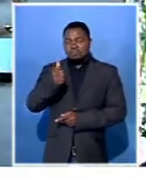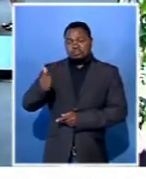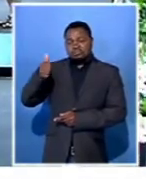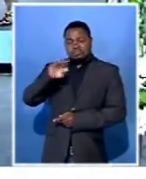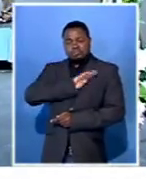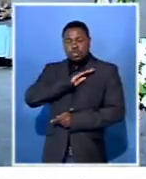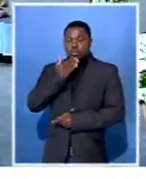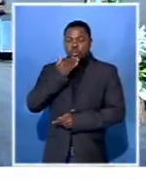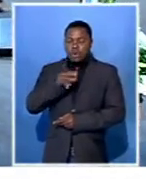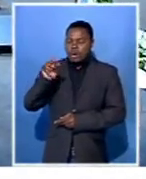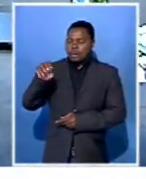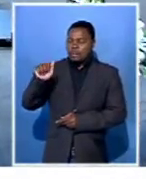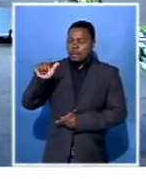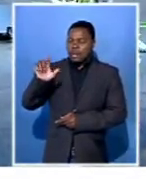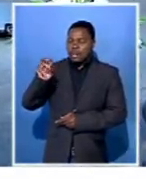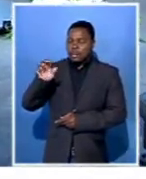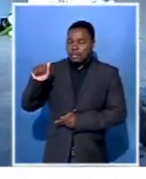Warrant Officer Malima,